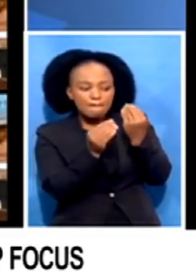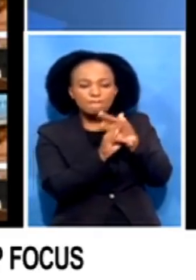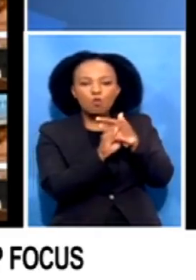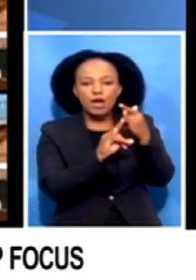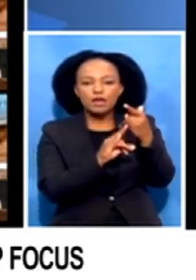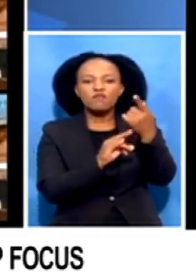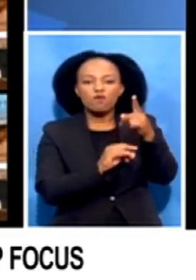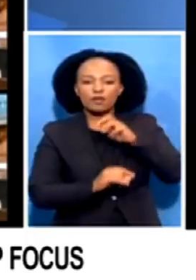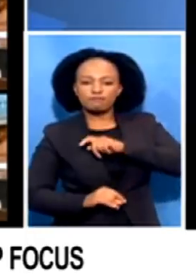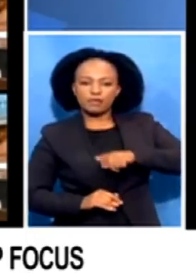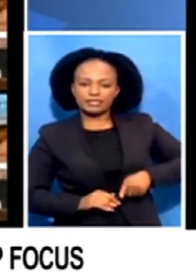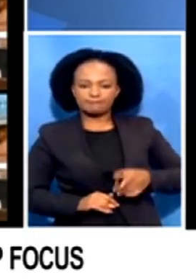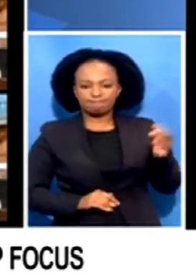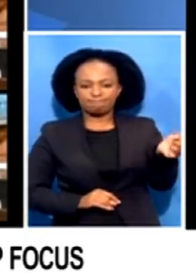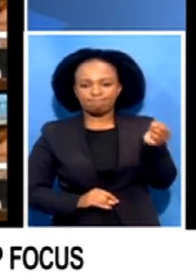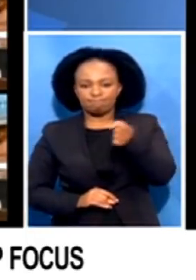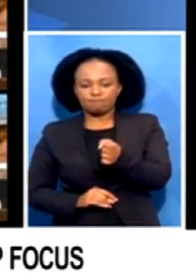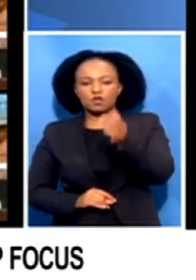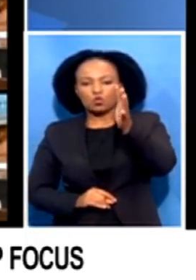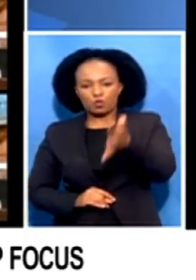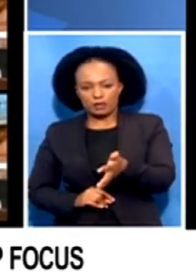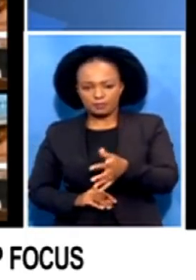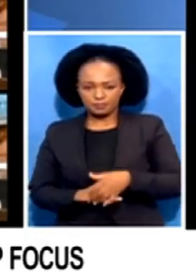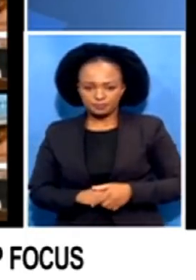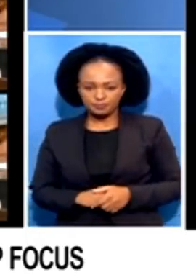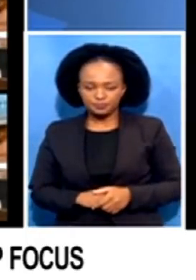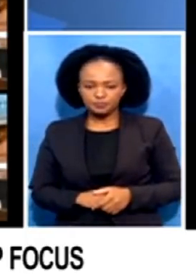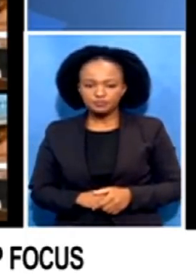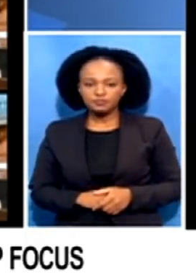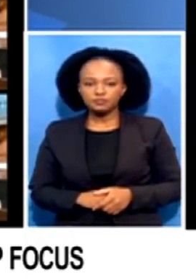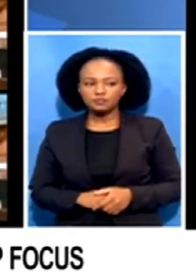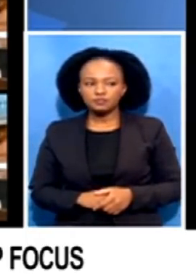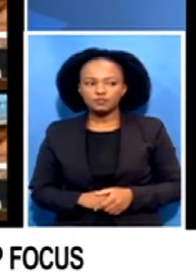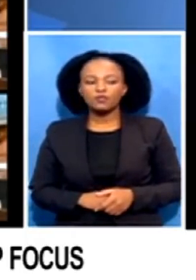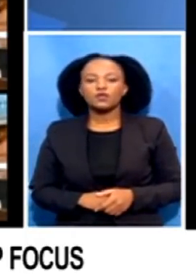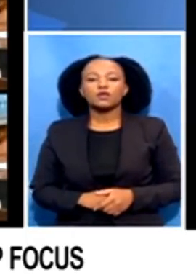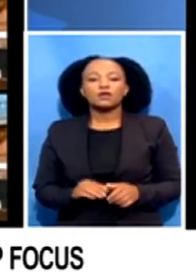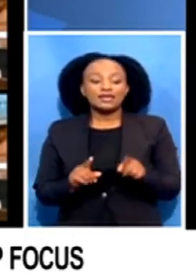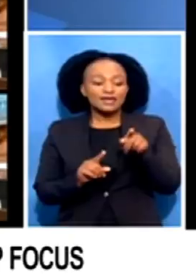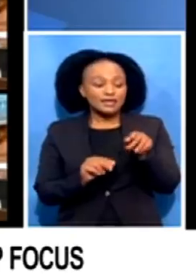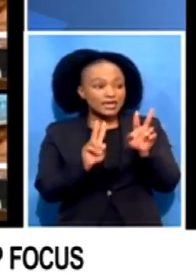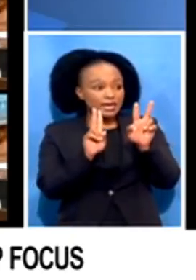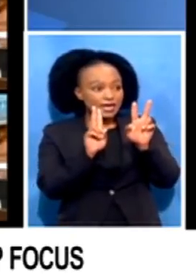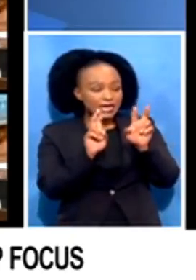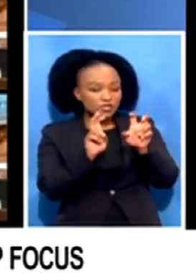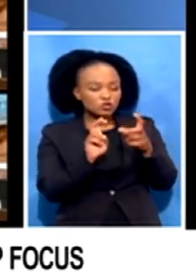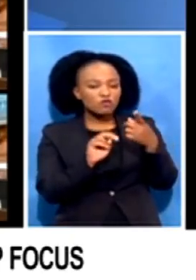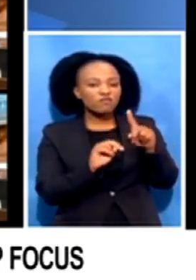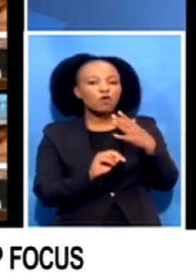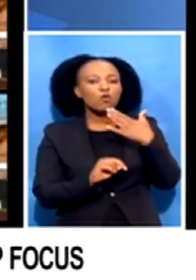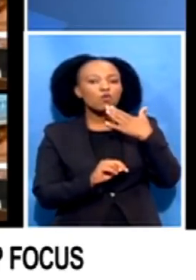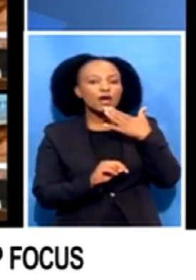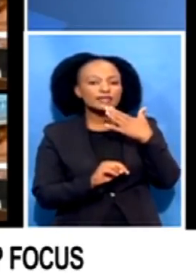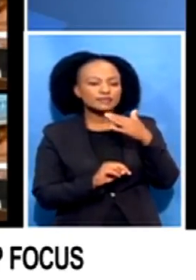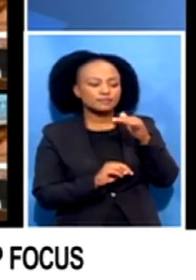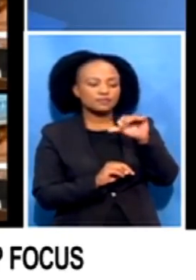issues are matters of the state. They may not be matters of government in the narrow sense. We want the court, we